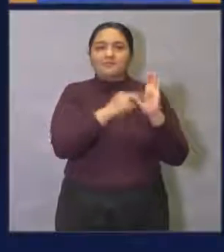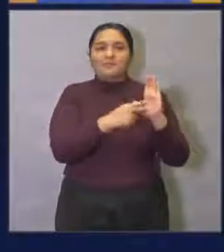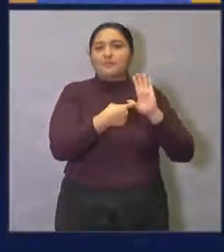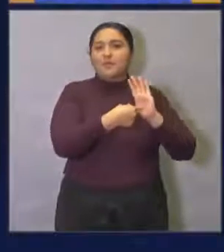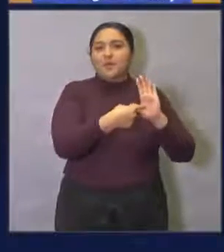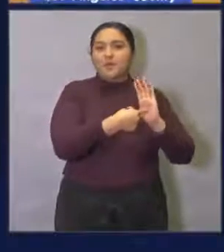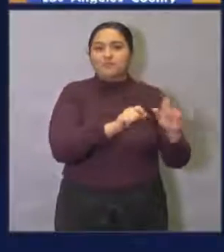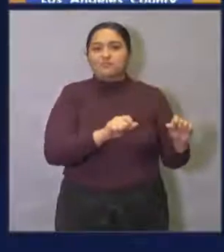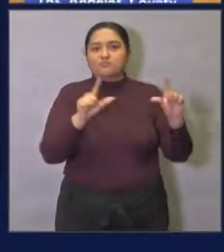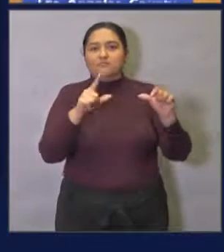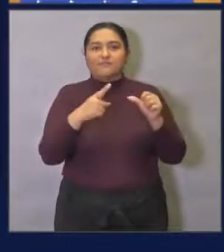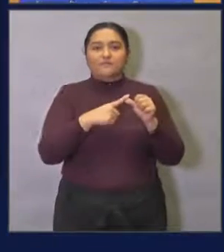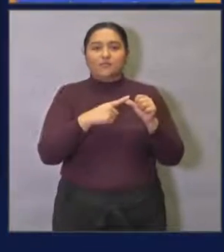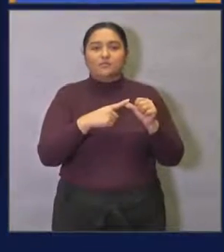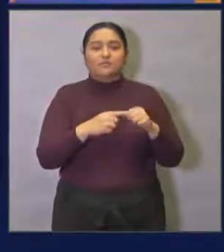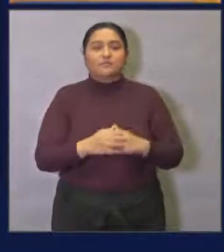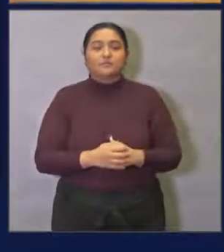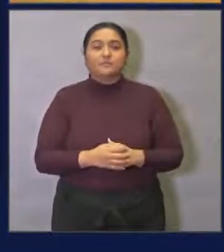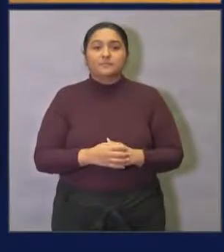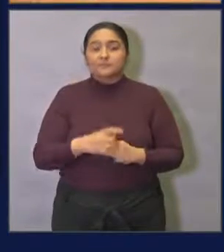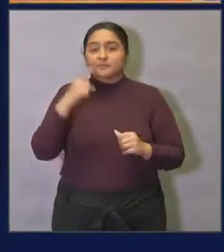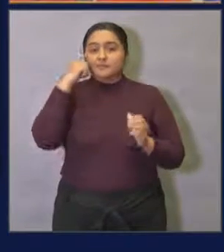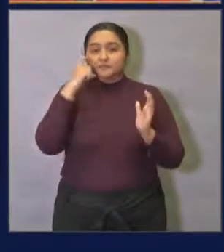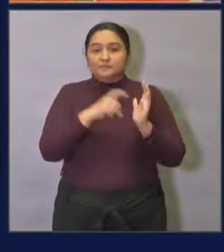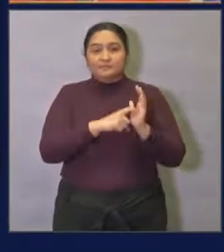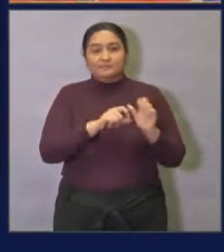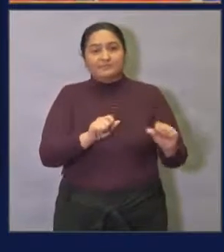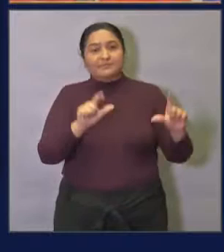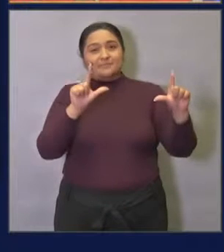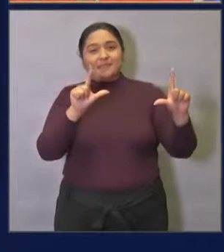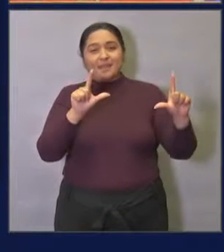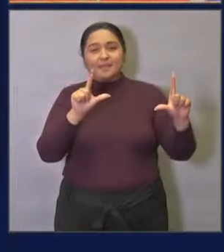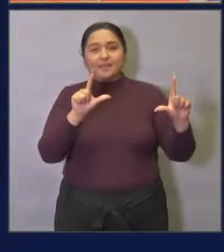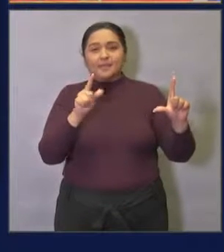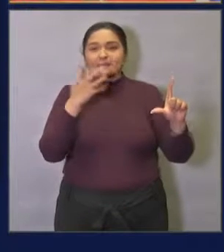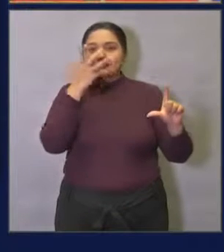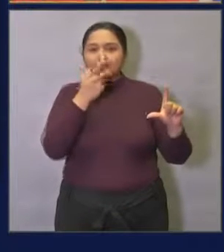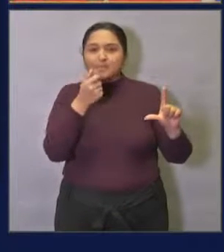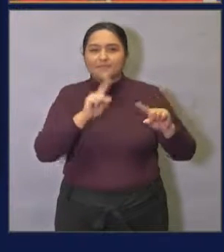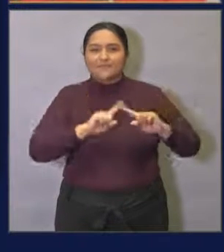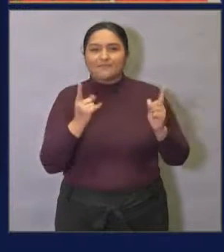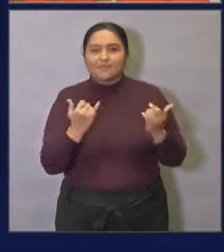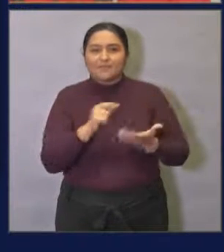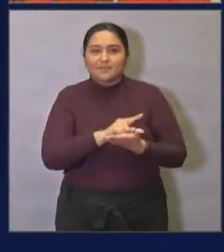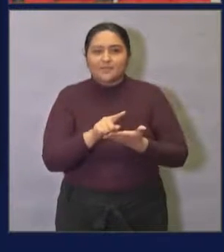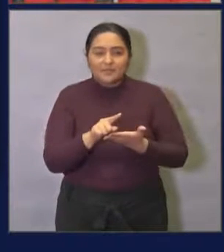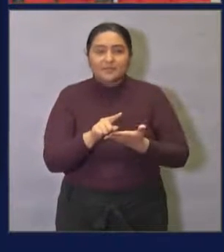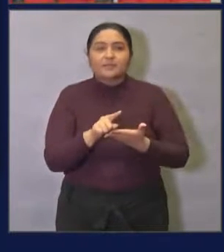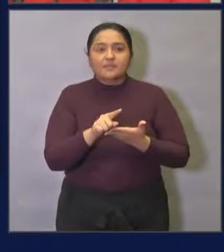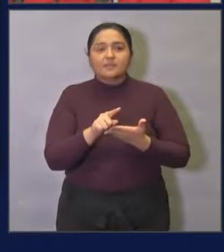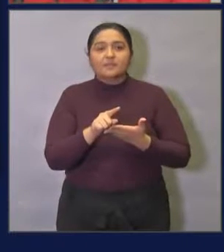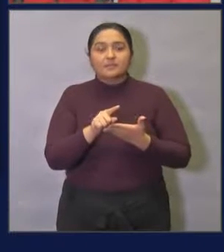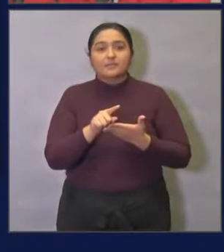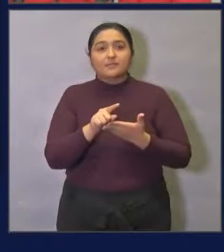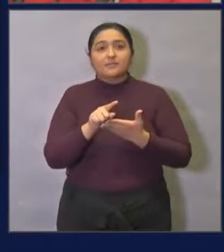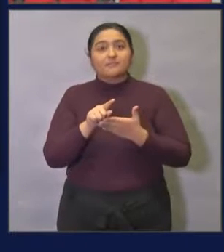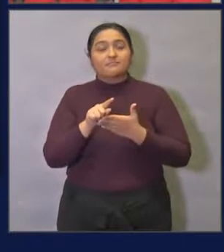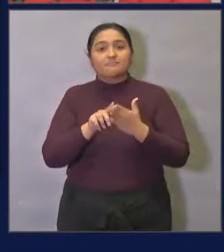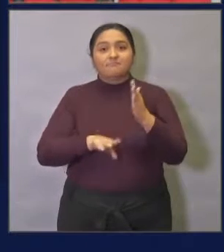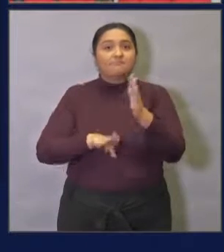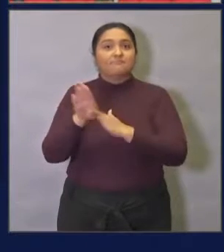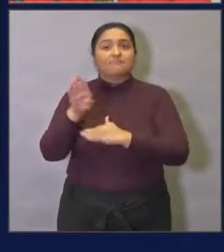please? You'll note that these slides look different this week. Because of the stark increase in COVID-19